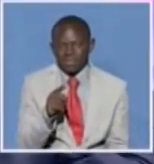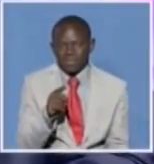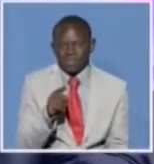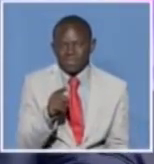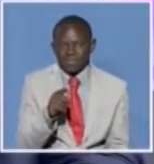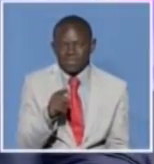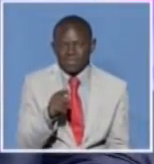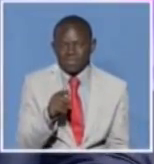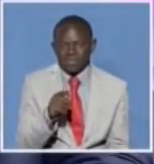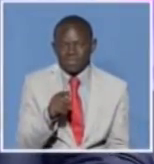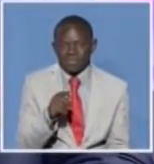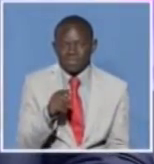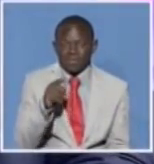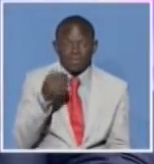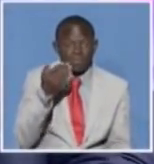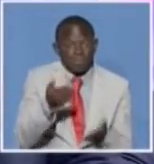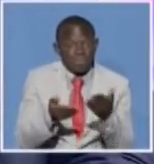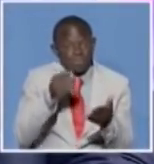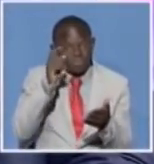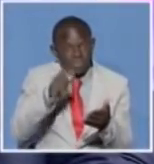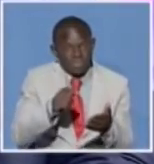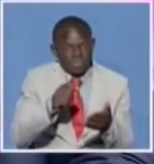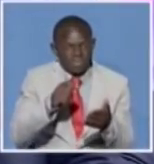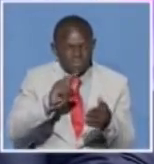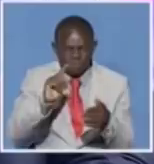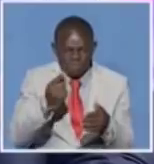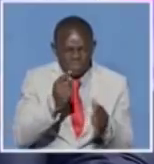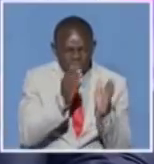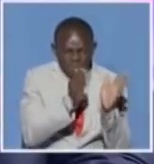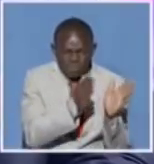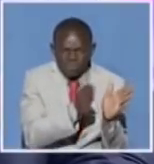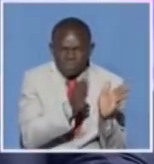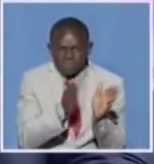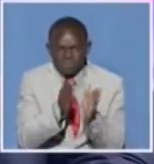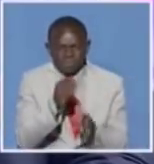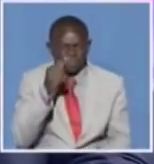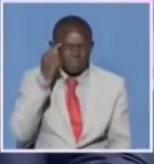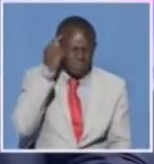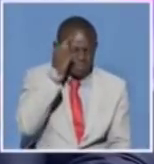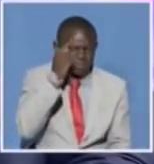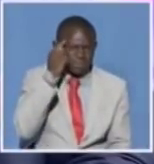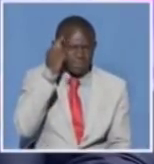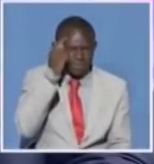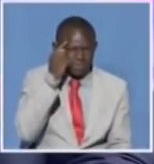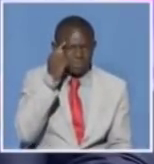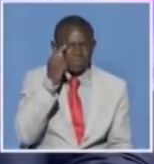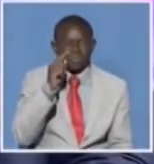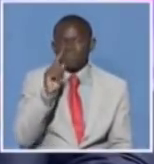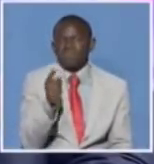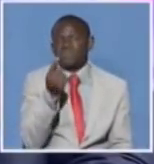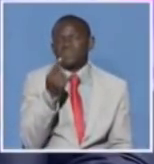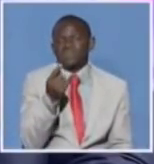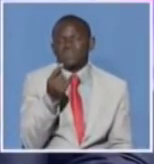be a number of issues to consider, particularly when it comes to administering